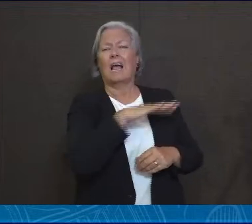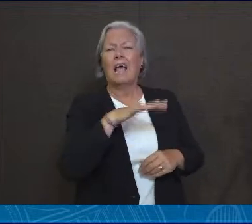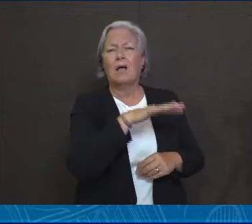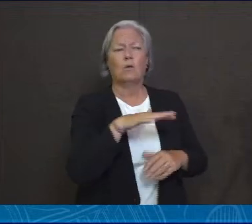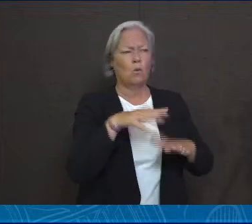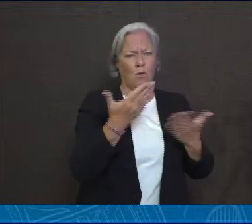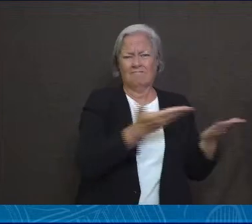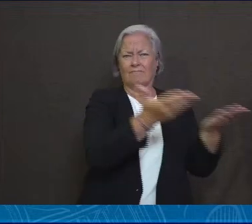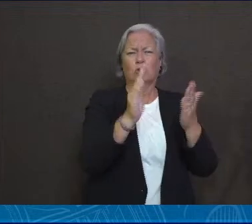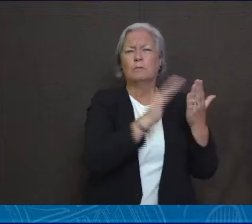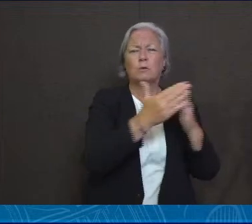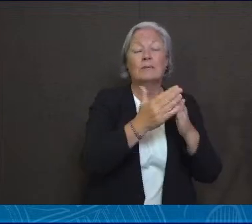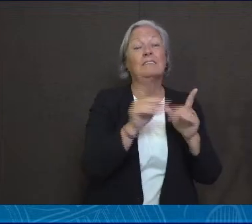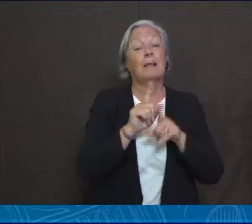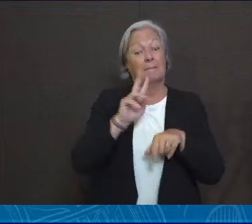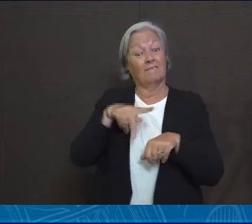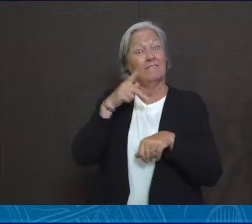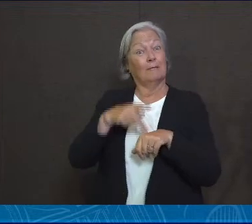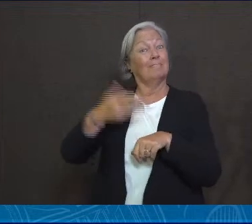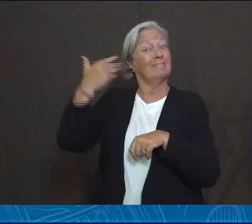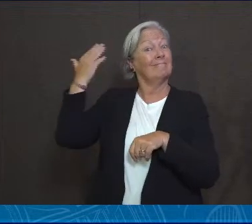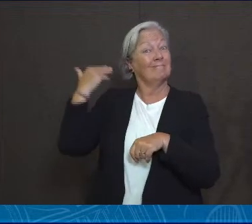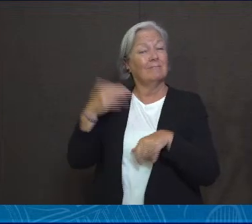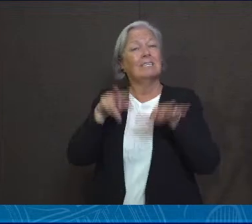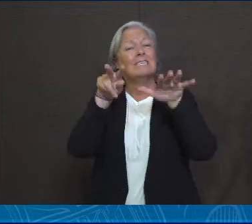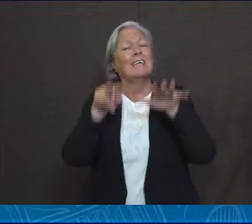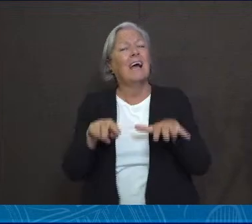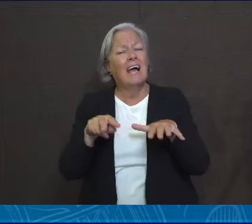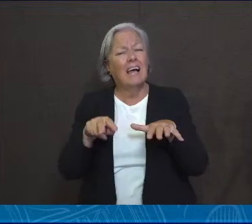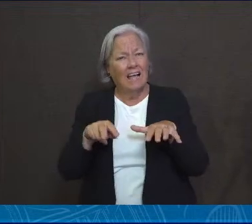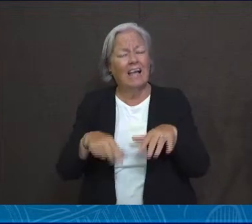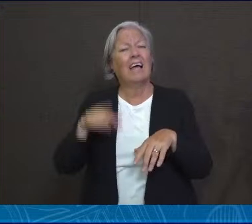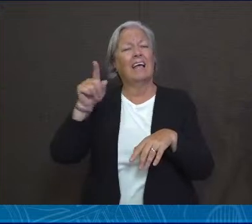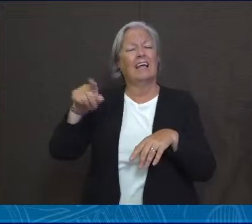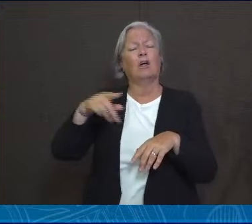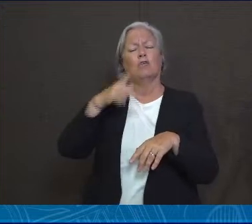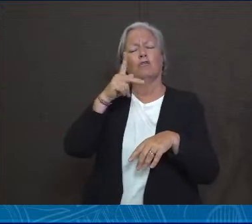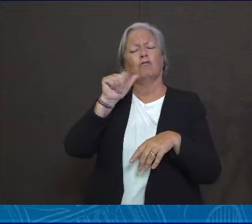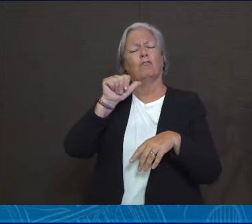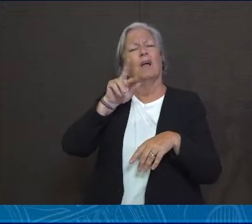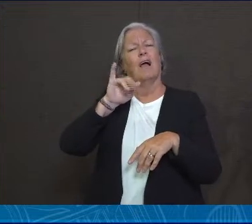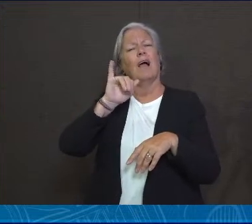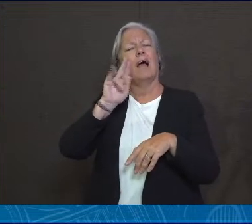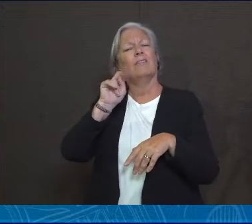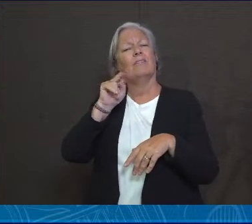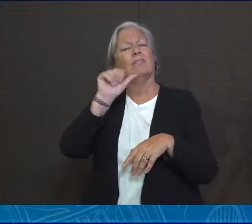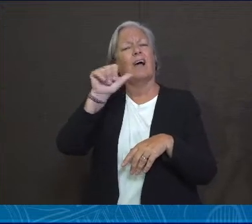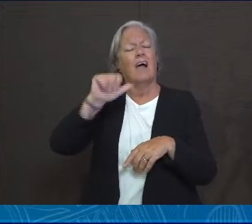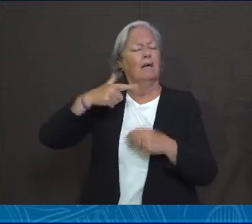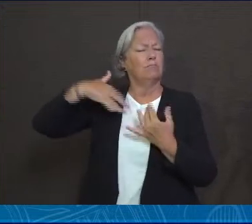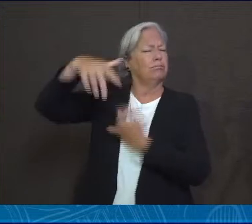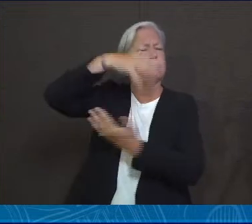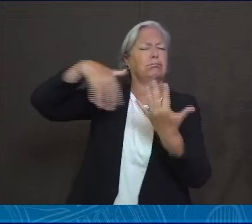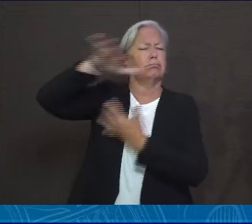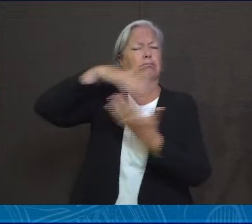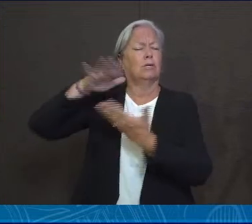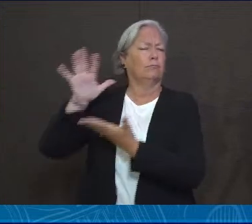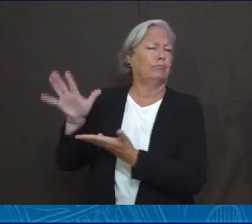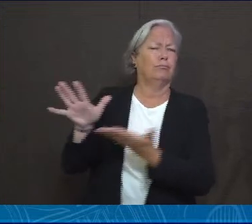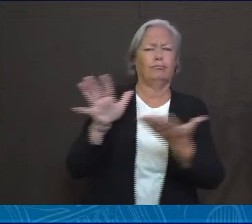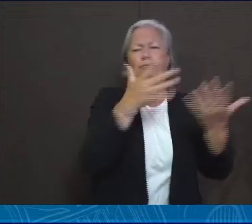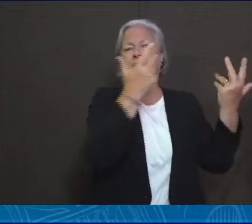in the Philippines in July, right? We had Tropical Storm Karina, which didn't even make landfall, but yet because of